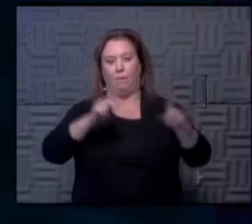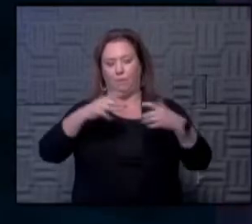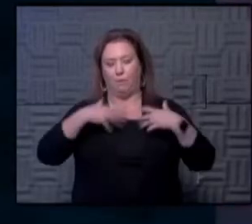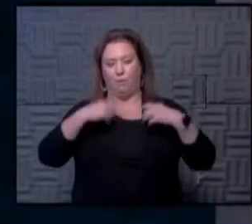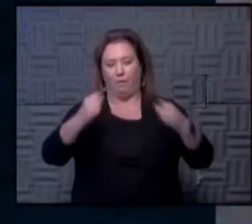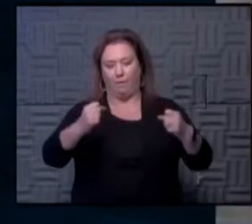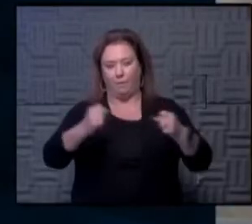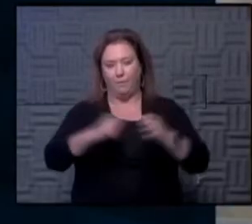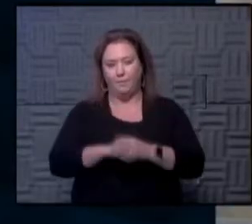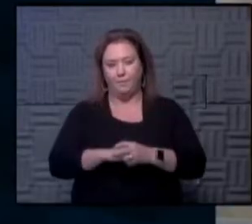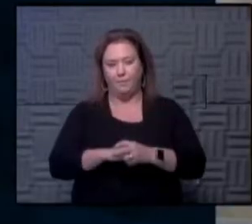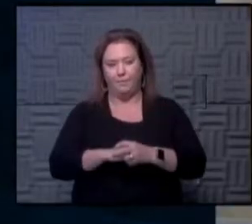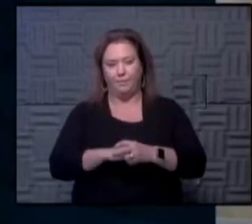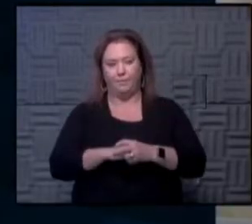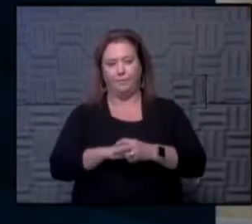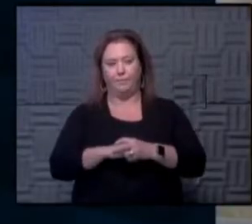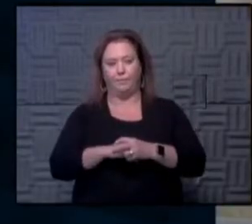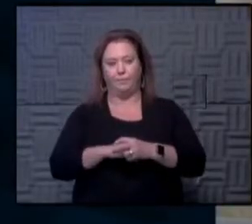recover.